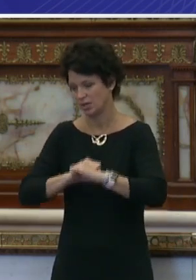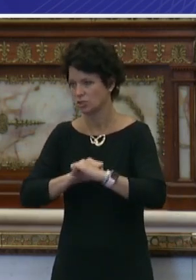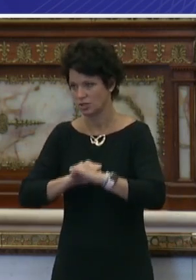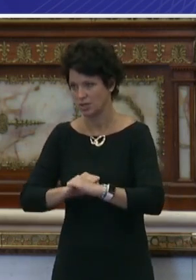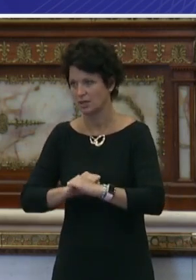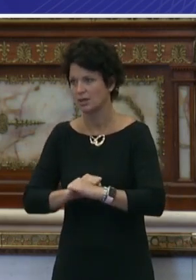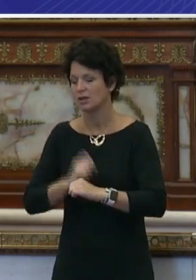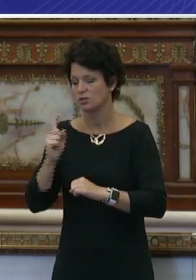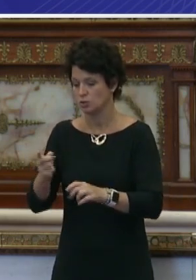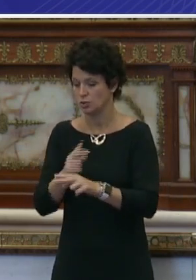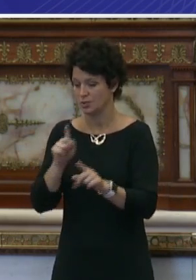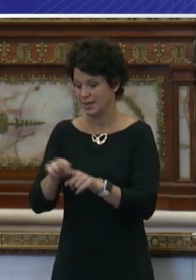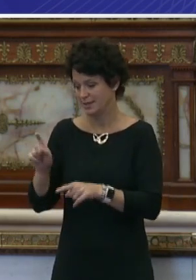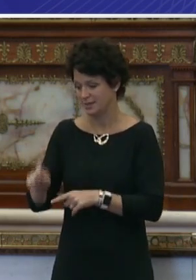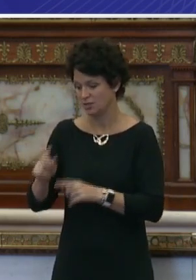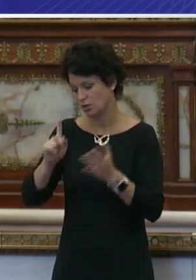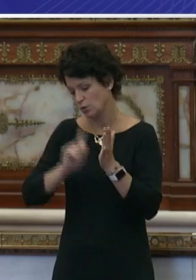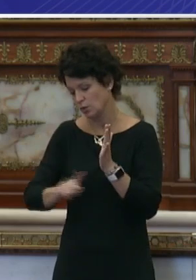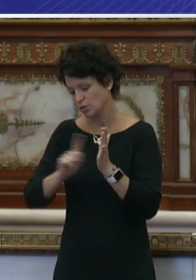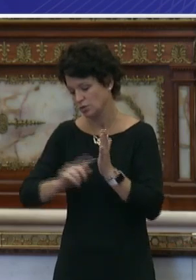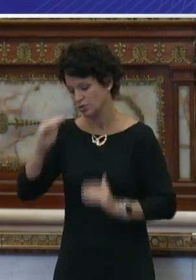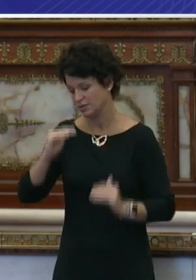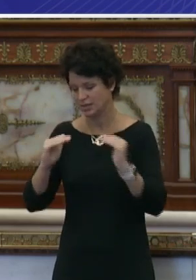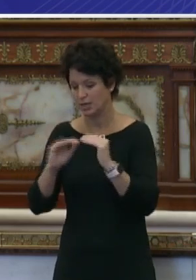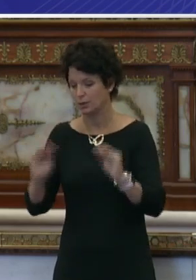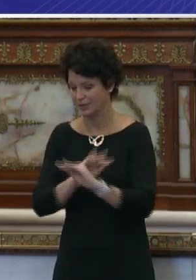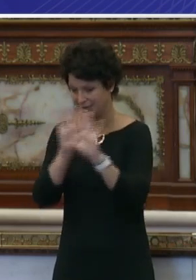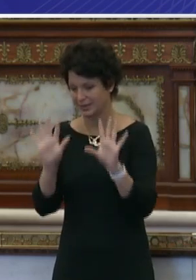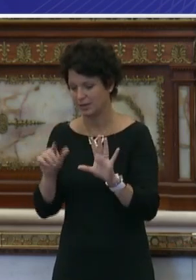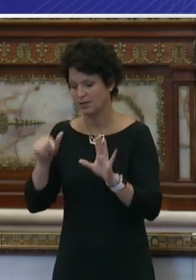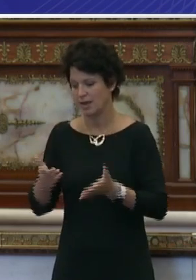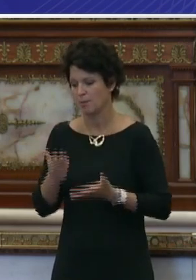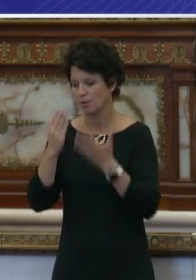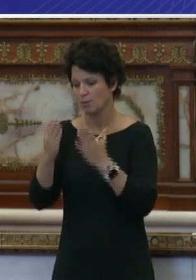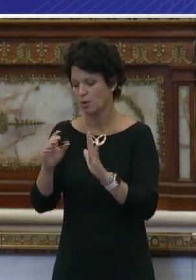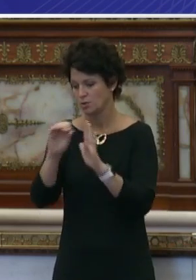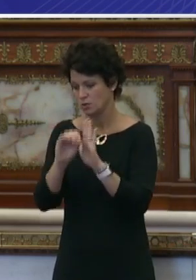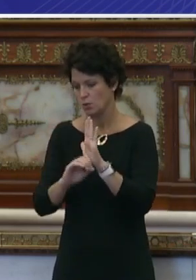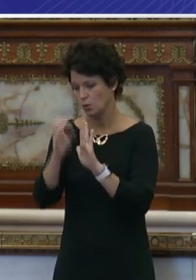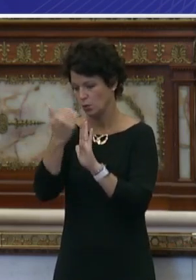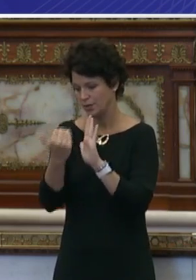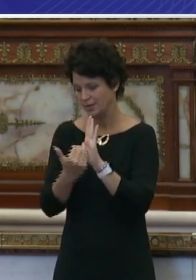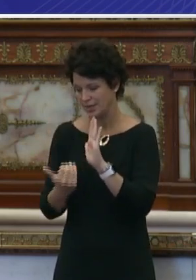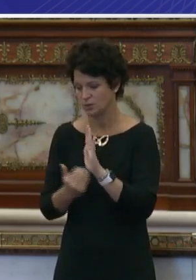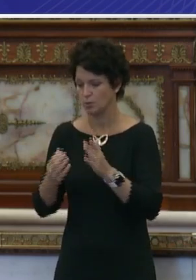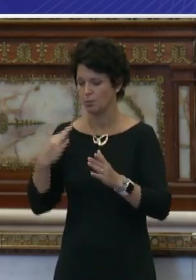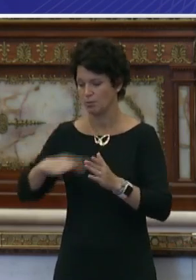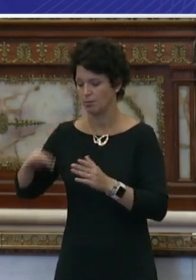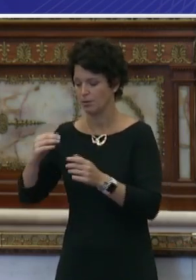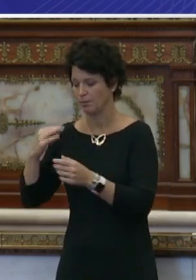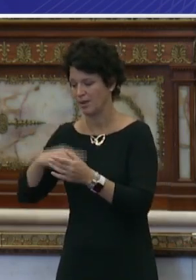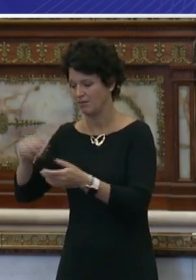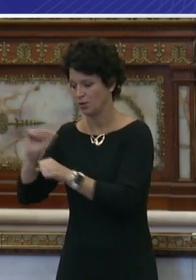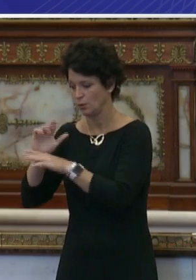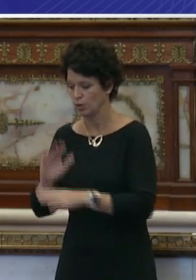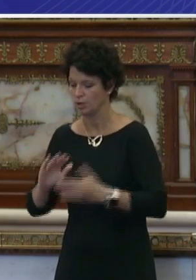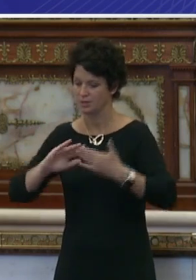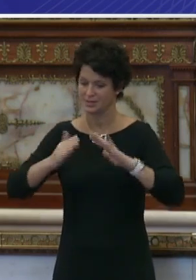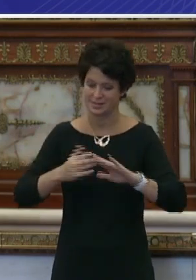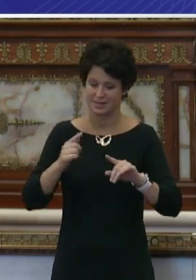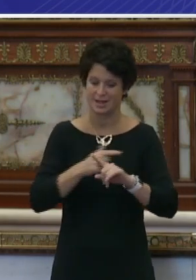if necessary, and the research is equally clear that this proposed ordinance will benefit workers, businesses, and the city as a